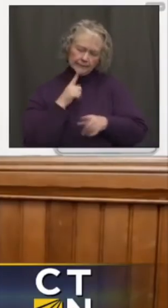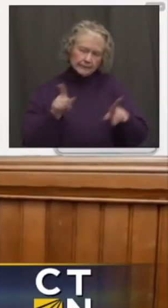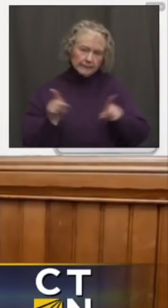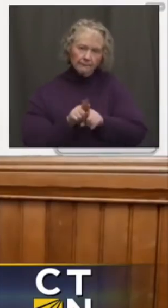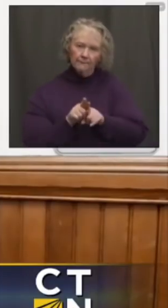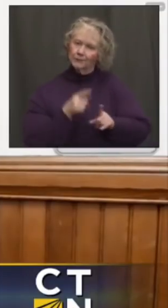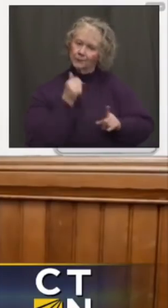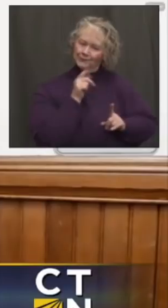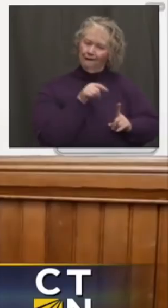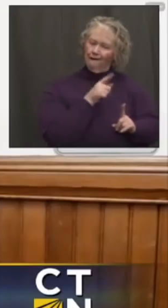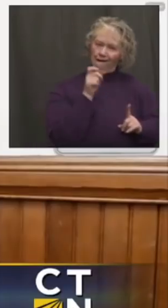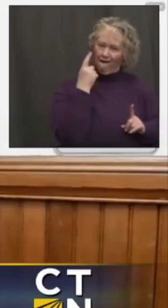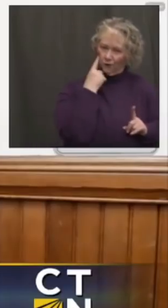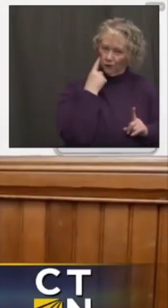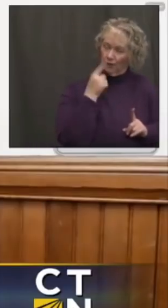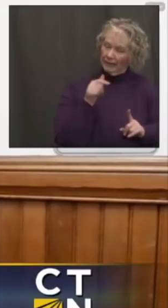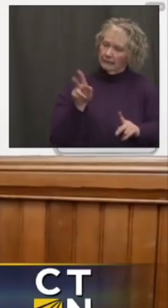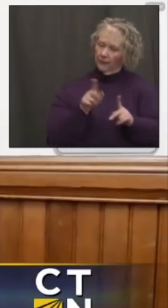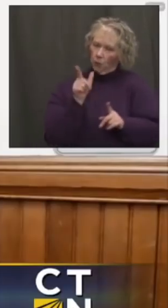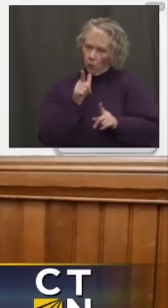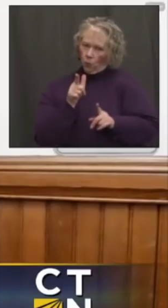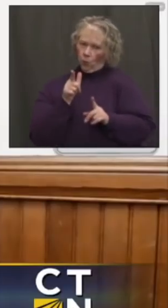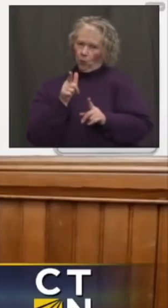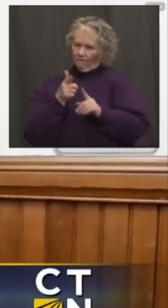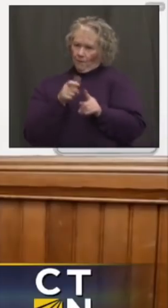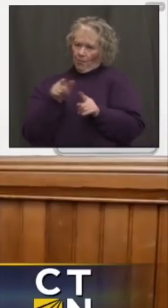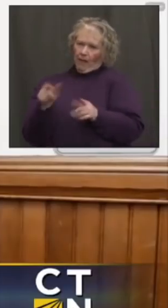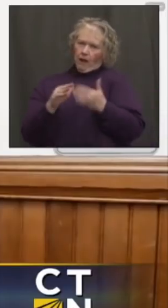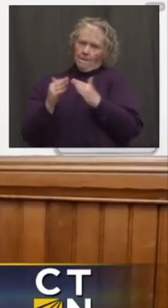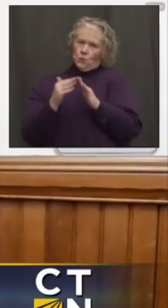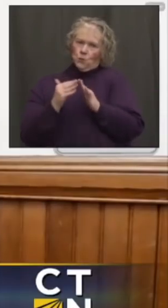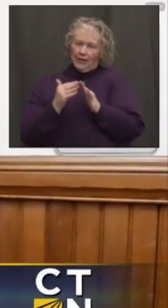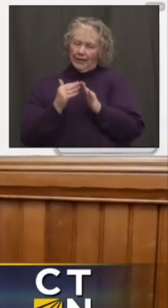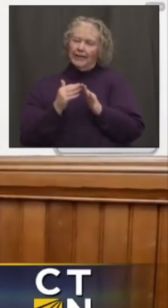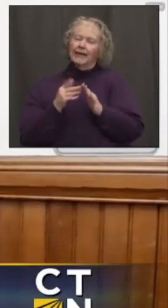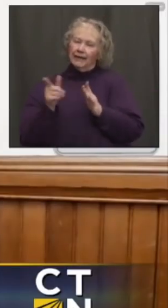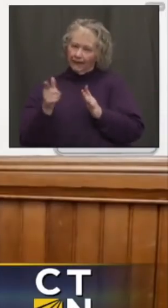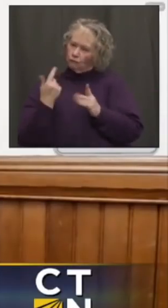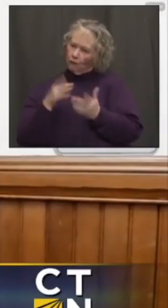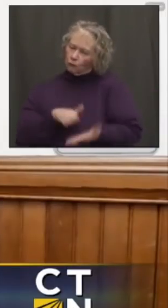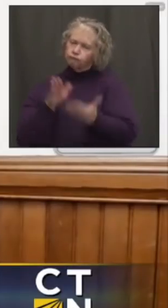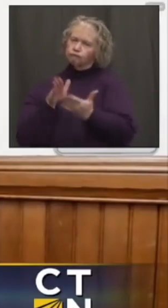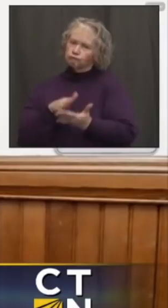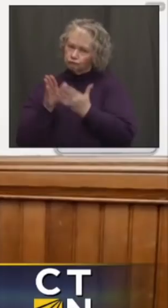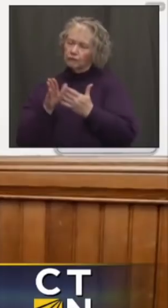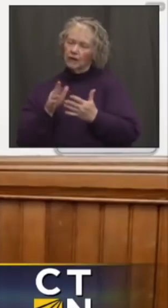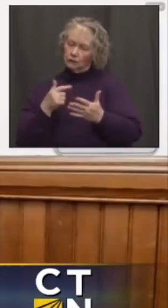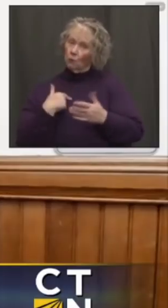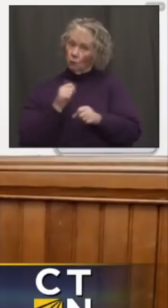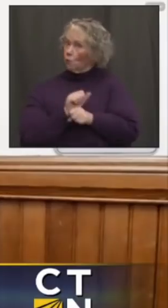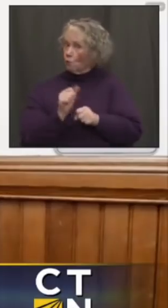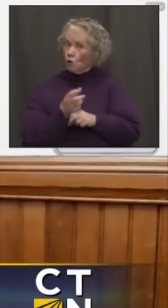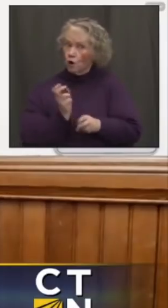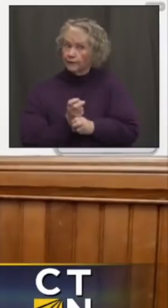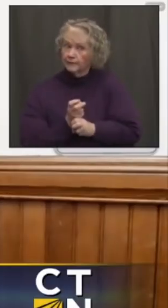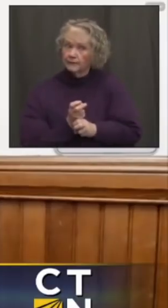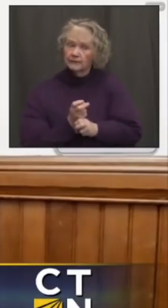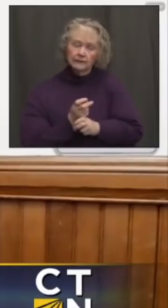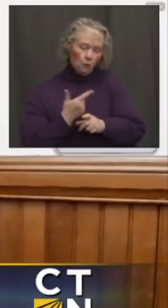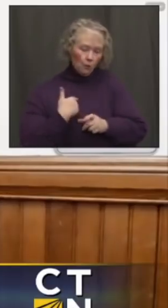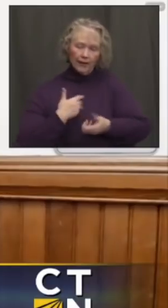speak of vaccine hesitancy when it comes to our communities of color. You heard Bobby Gibson, Representative Bobby Gibson from Bloomfield, speak of